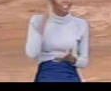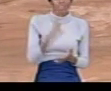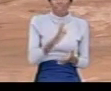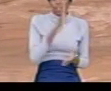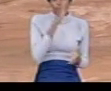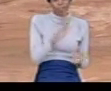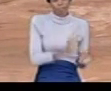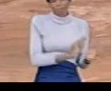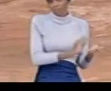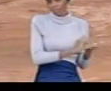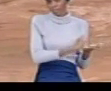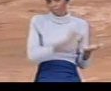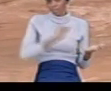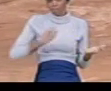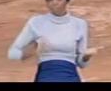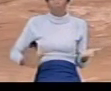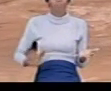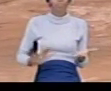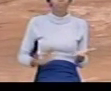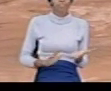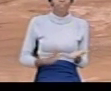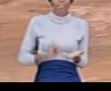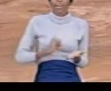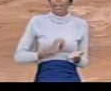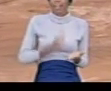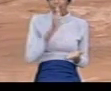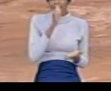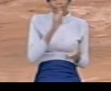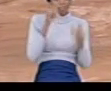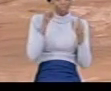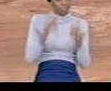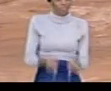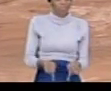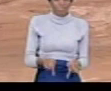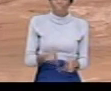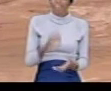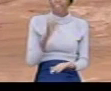it shall be removed. I am the